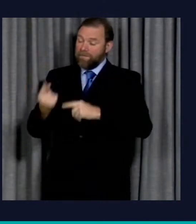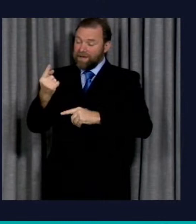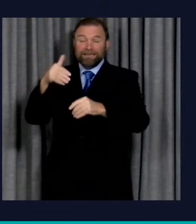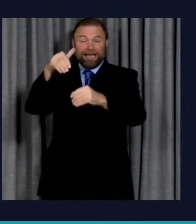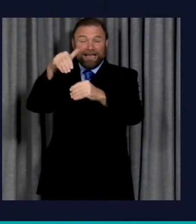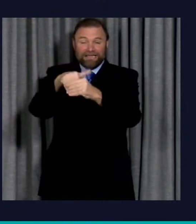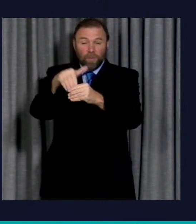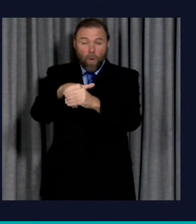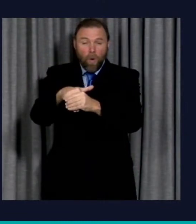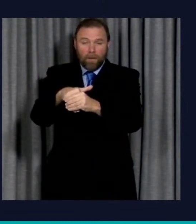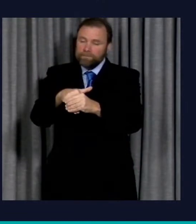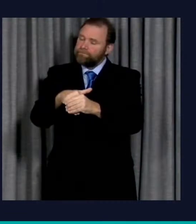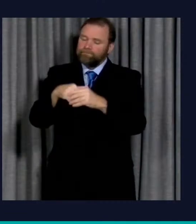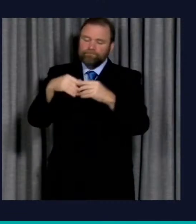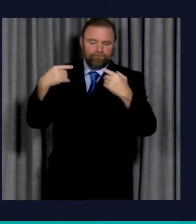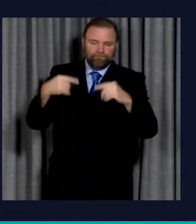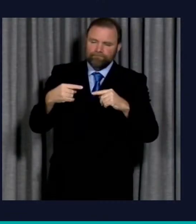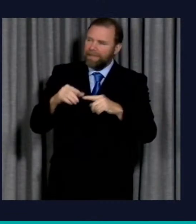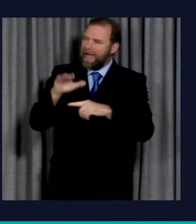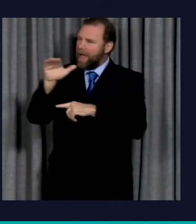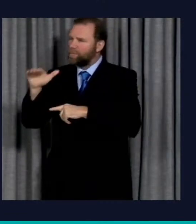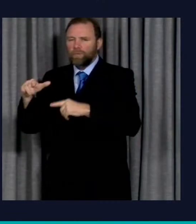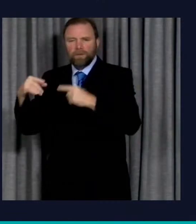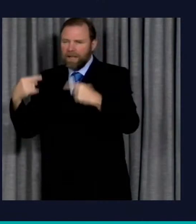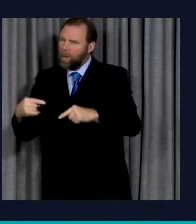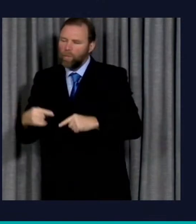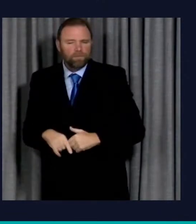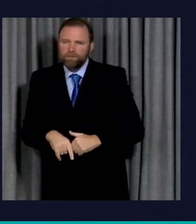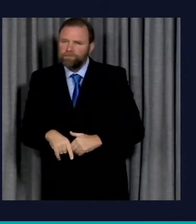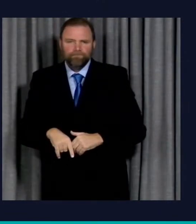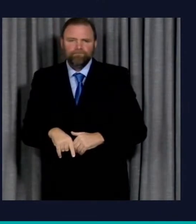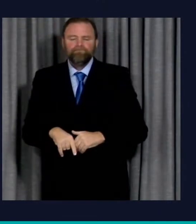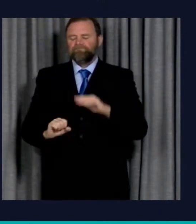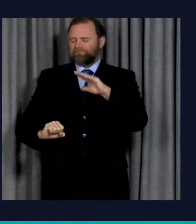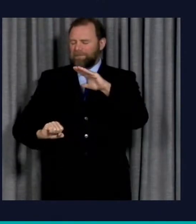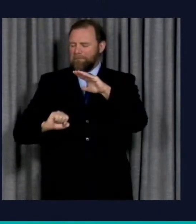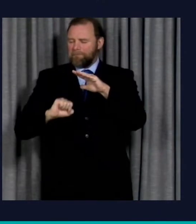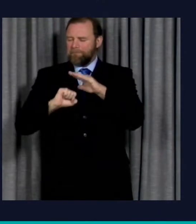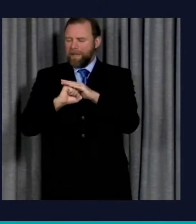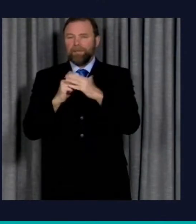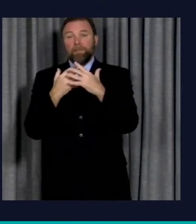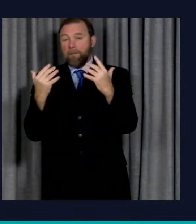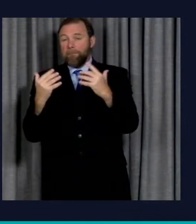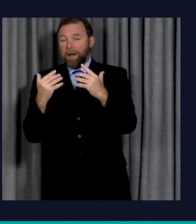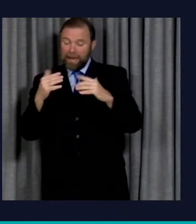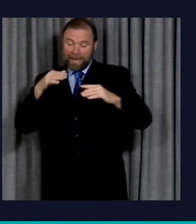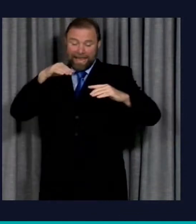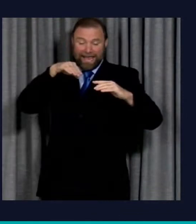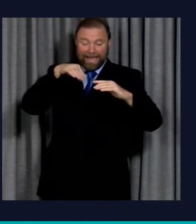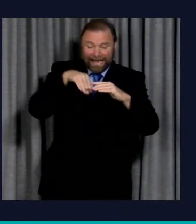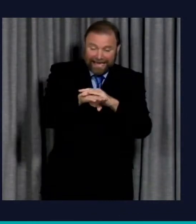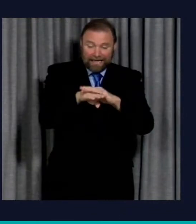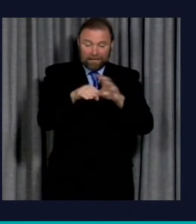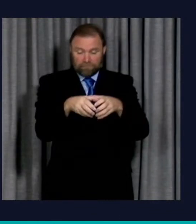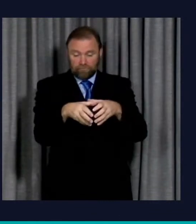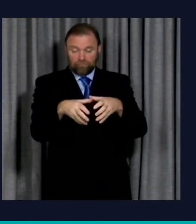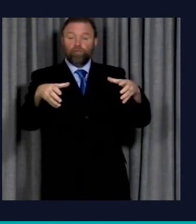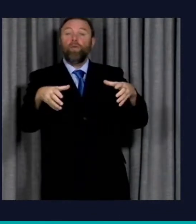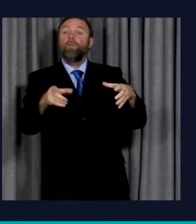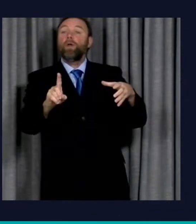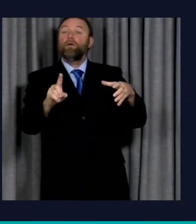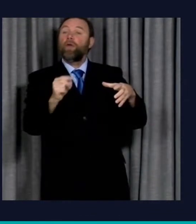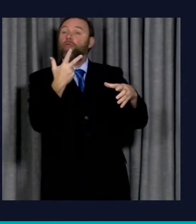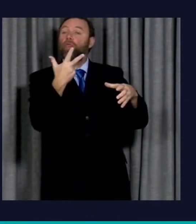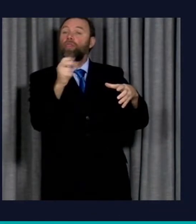ahead indoors or outdoors. The maximum number of people who can gather at an indoor event will be set